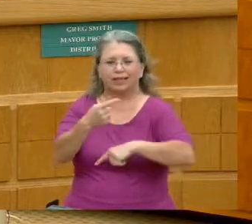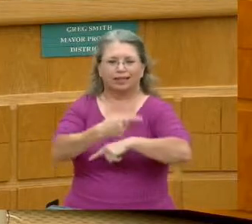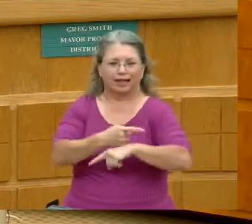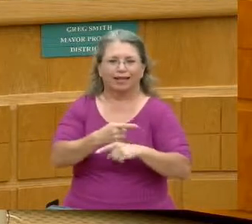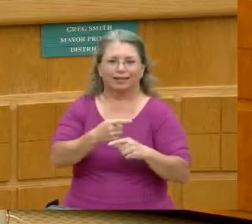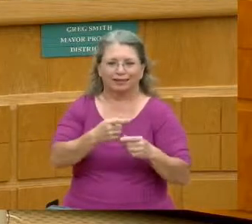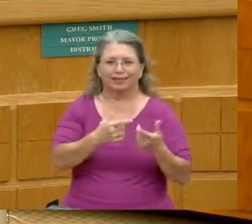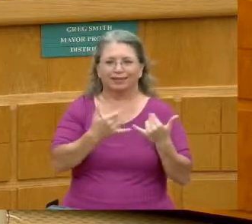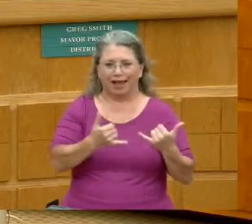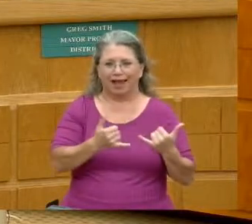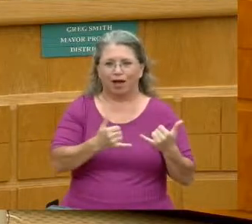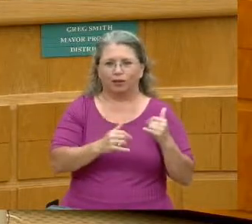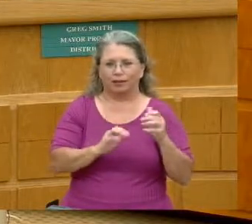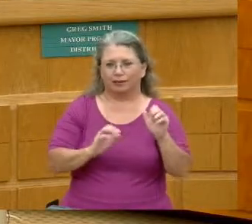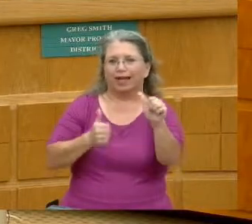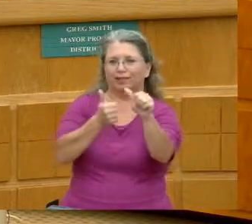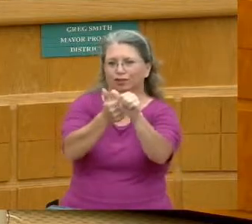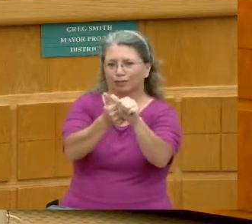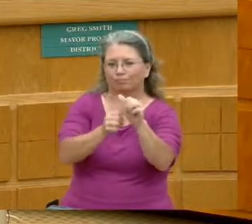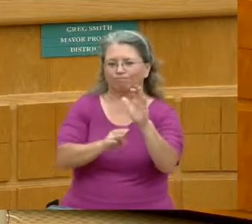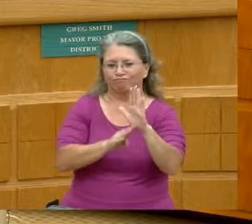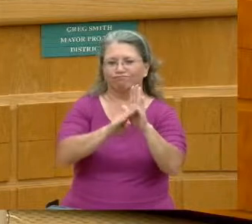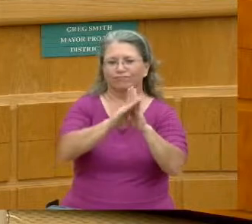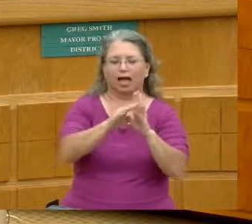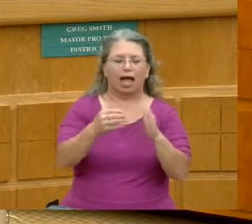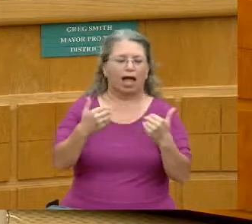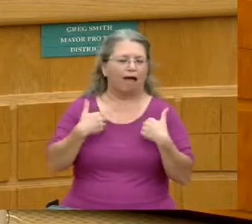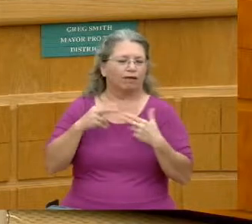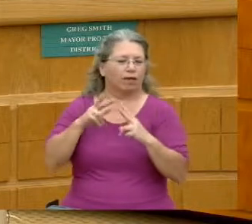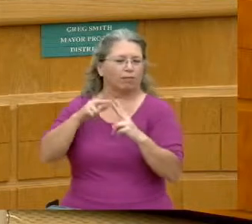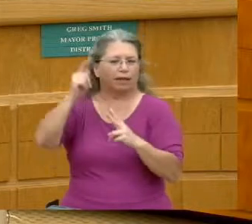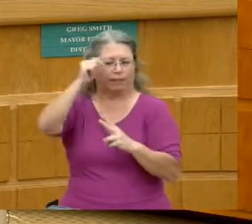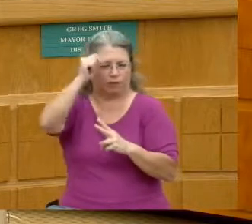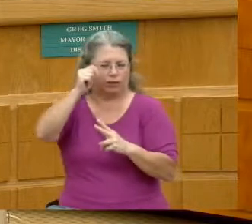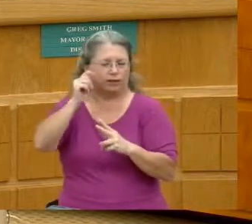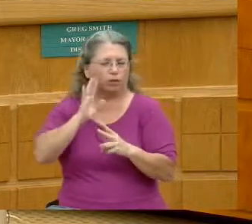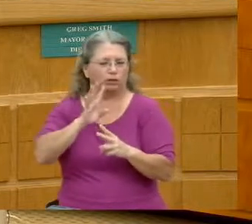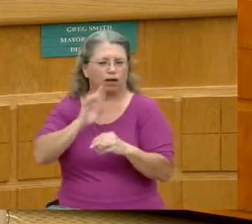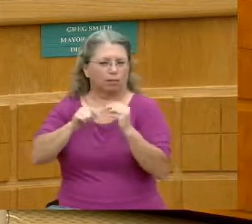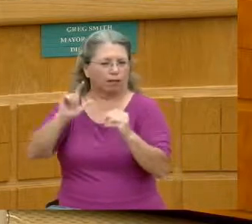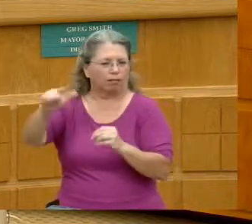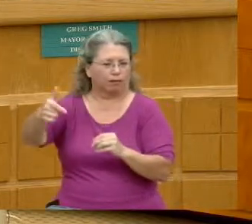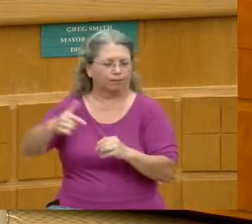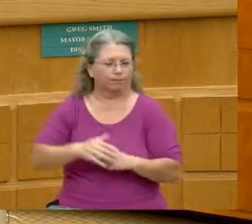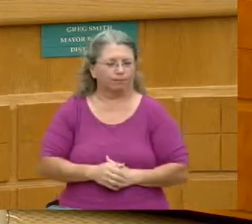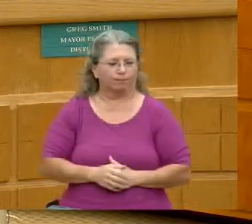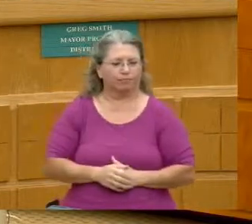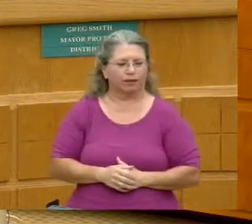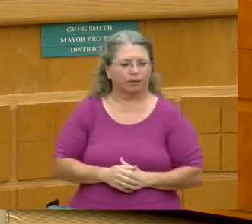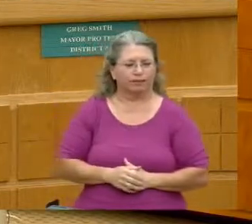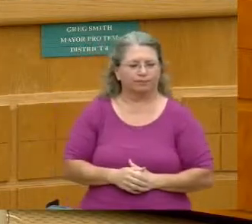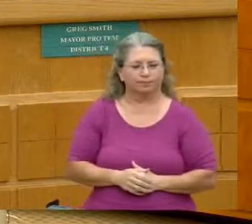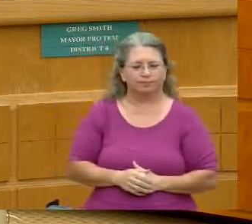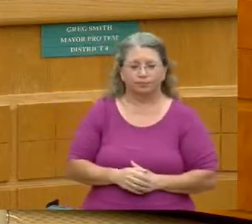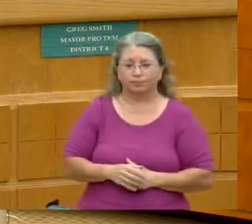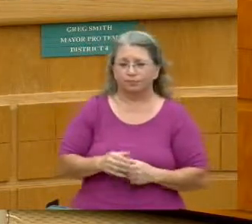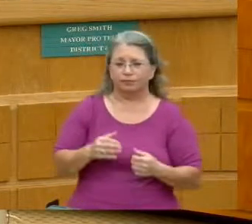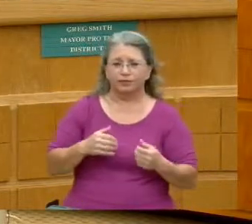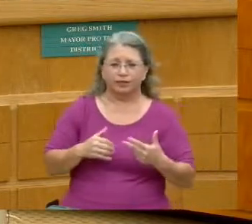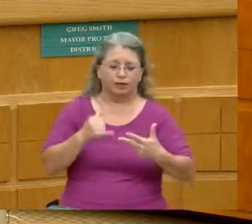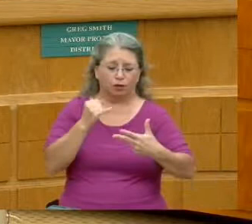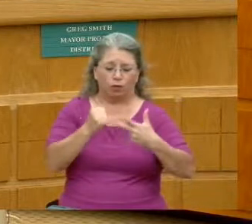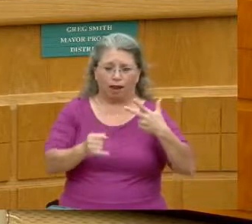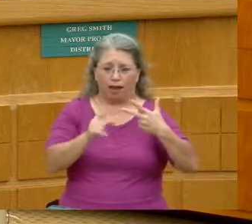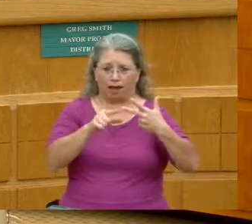ended up where we are now that I'll talk about at the end. So last part, model estimates and predictions.